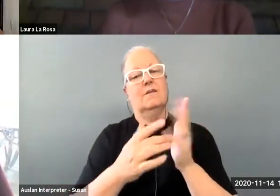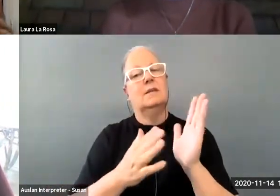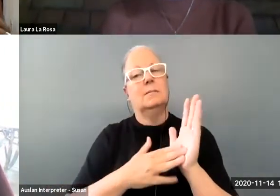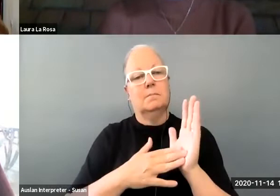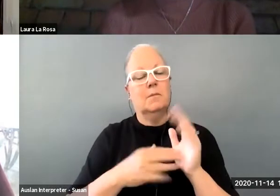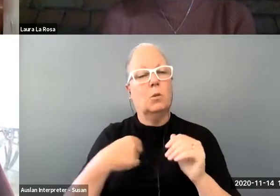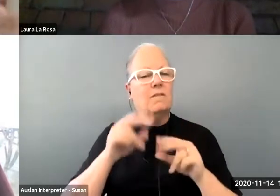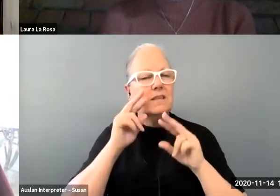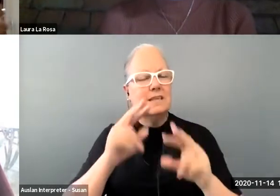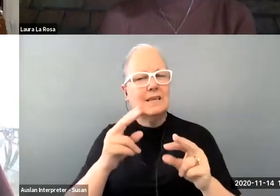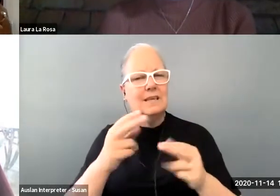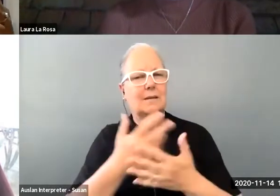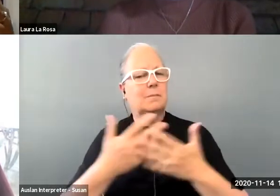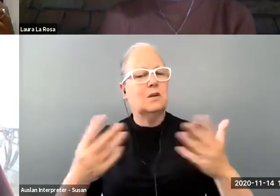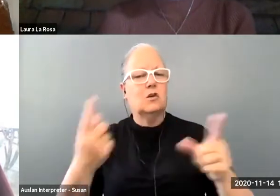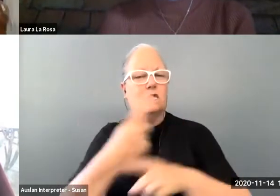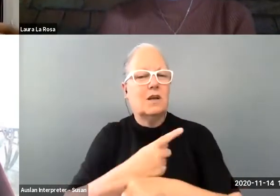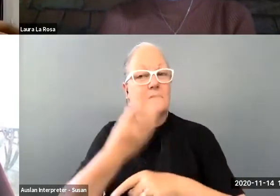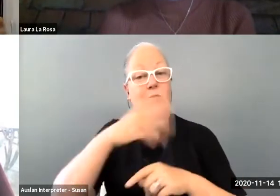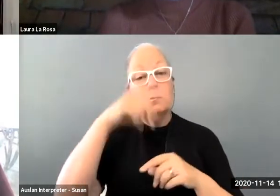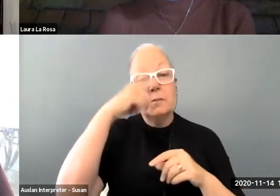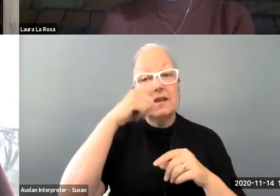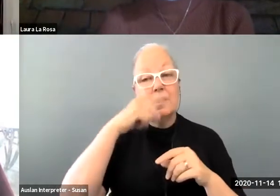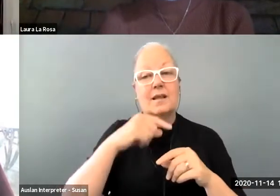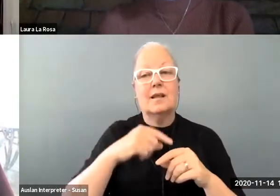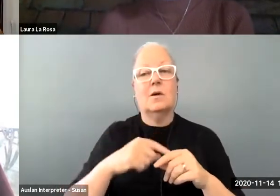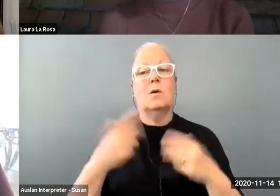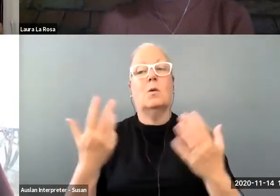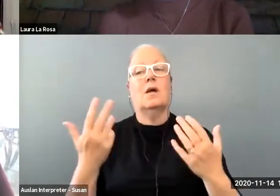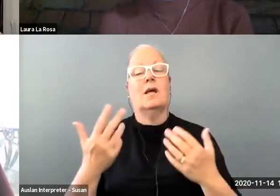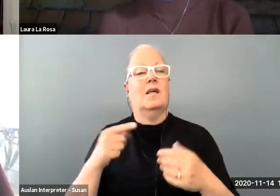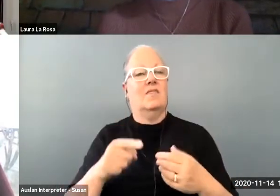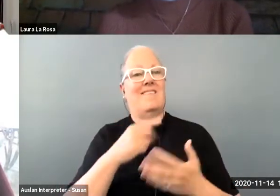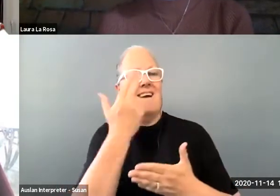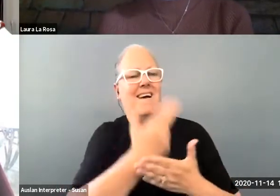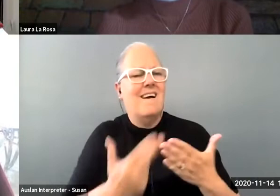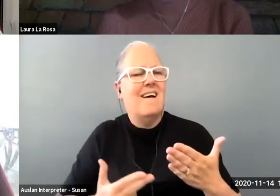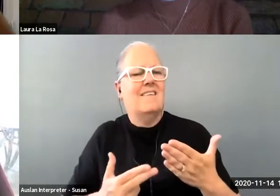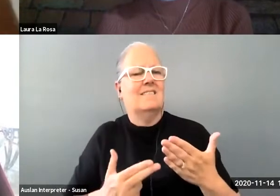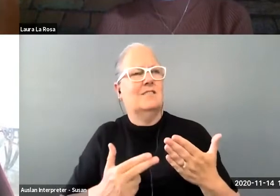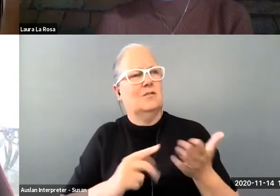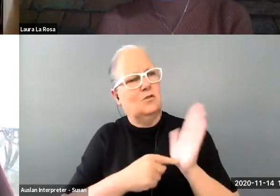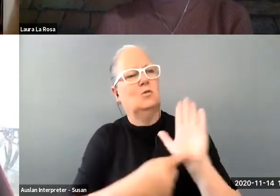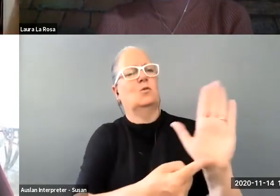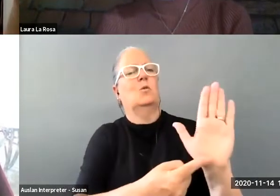people, whether it's through, you know, physically, whether it's through their art. And so just kind of, I